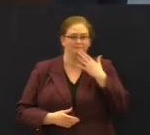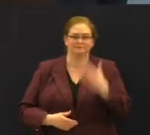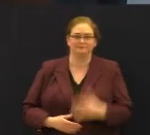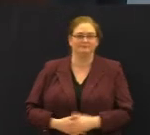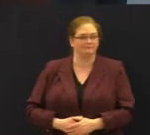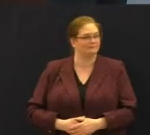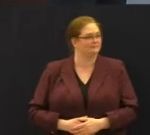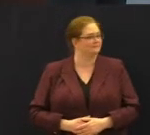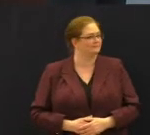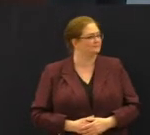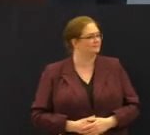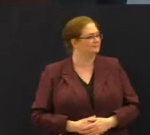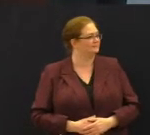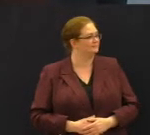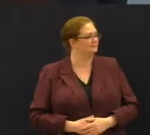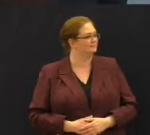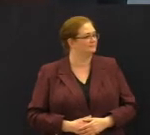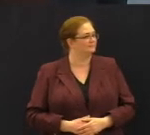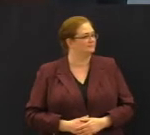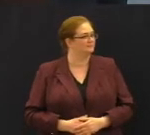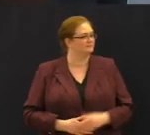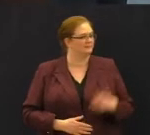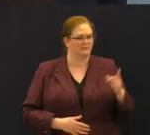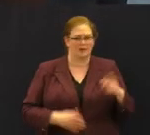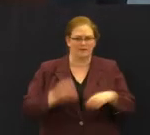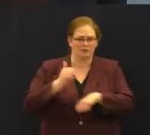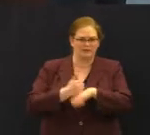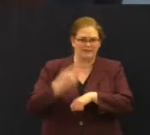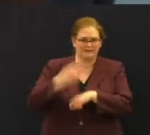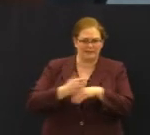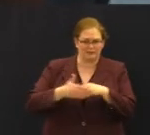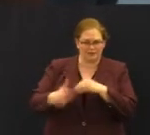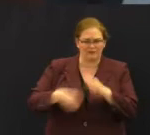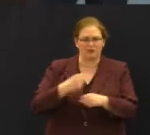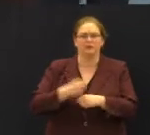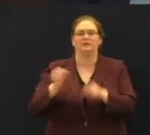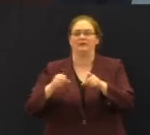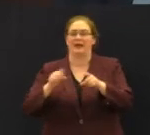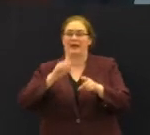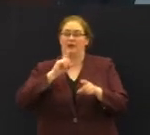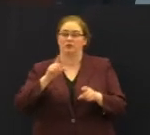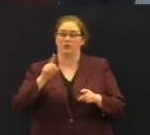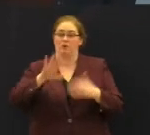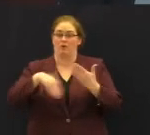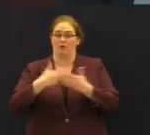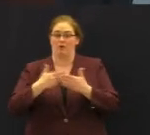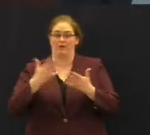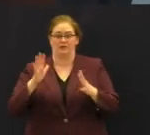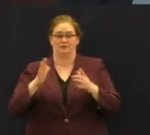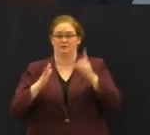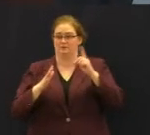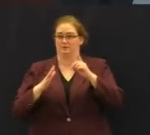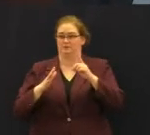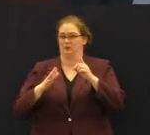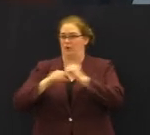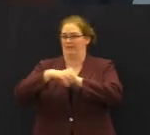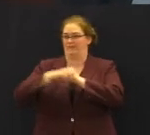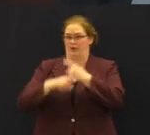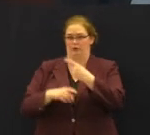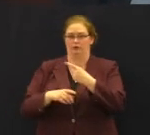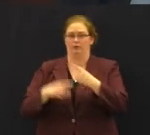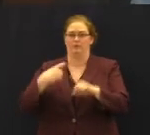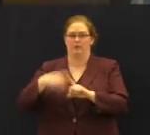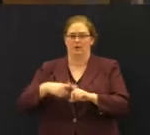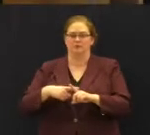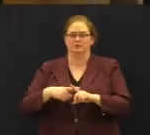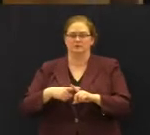Questions? No, thank you very much. Have you set dates for the whole rest of the year? And Yes, so actually, all of that is also, it's on the flyer there, and it's